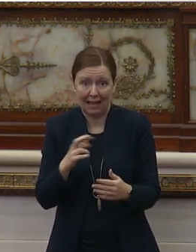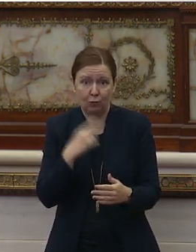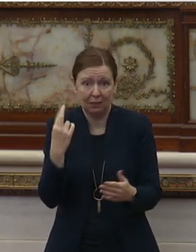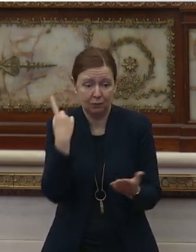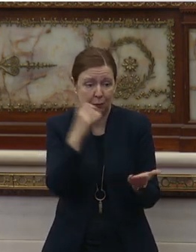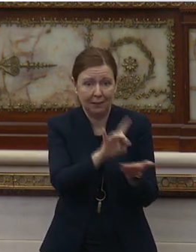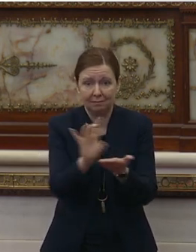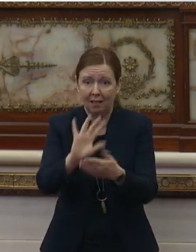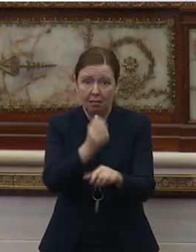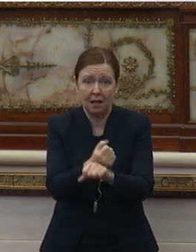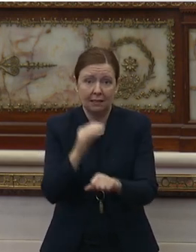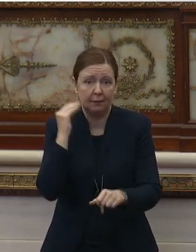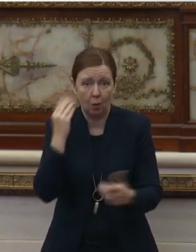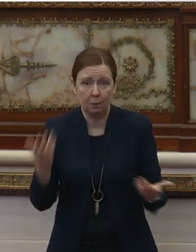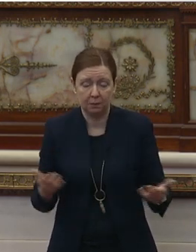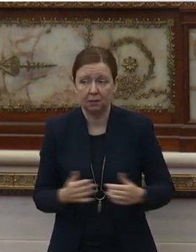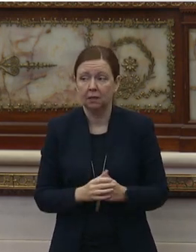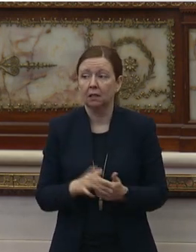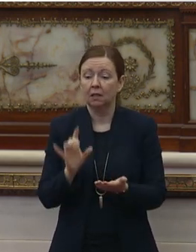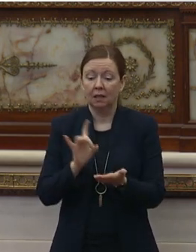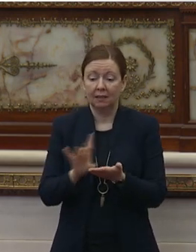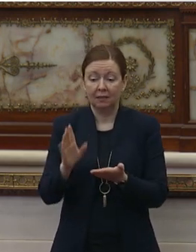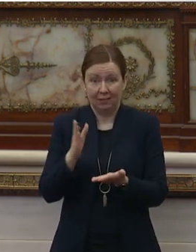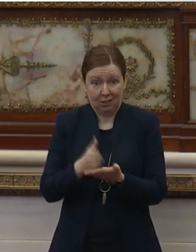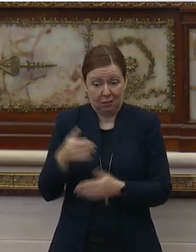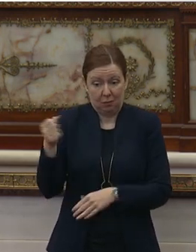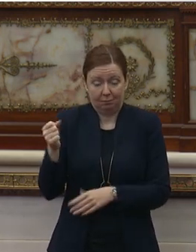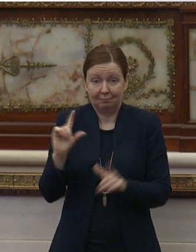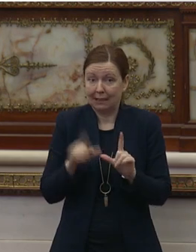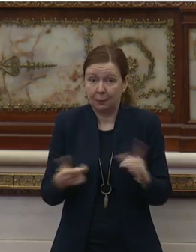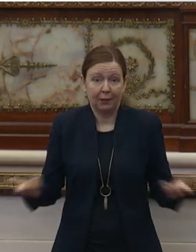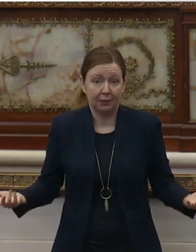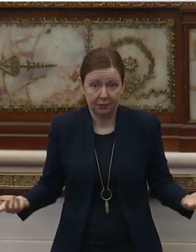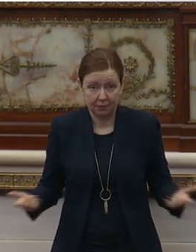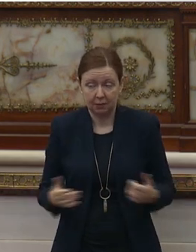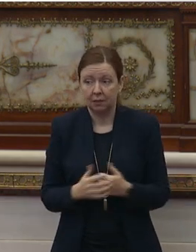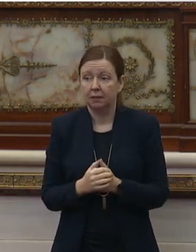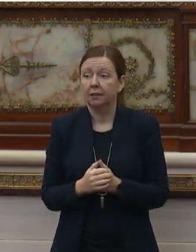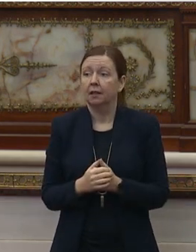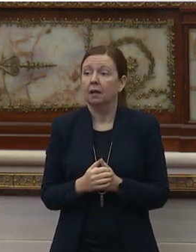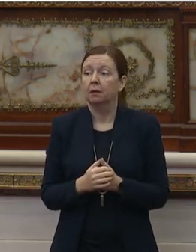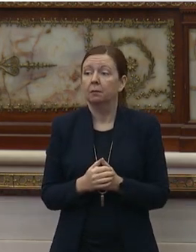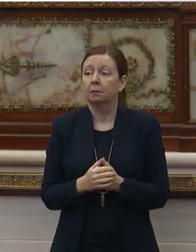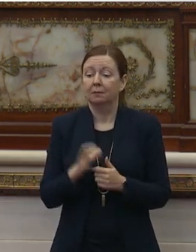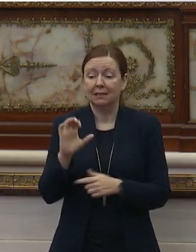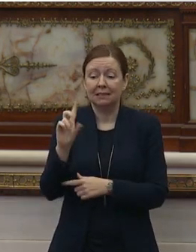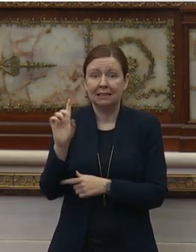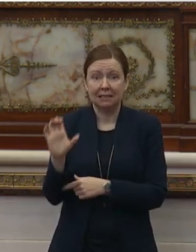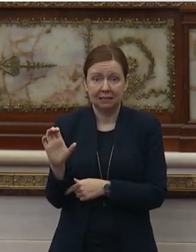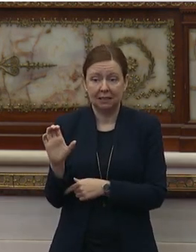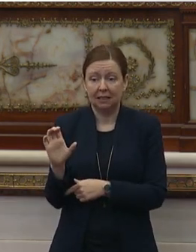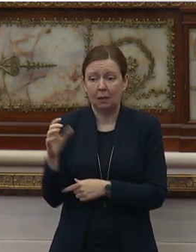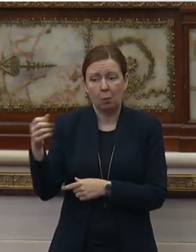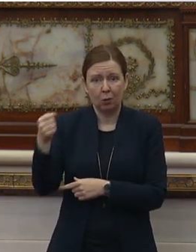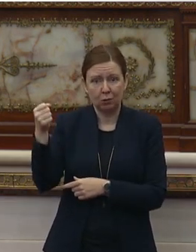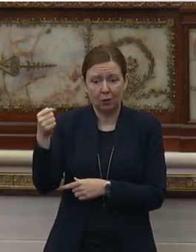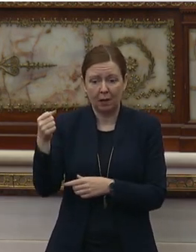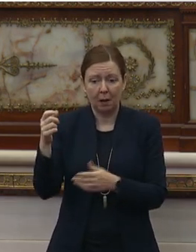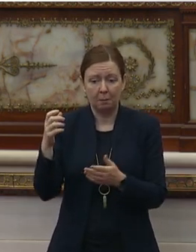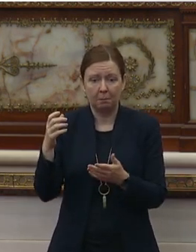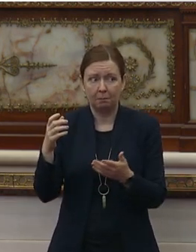homes. The eviction moratoriums have expired. The CDC moratorium